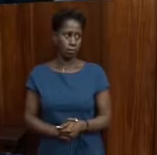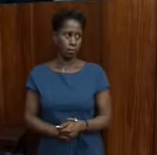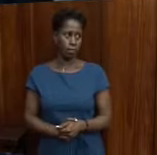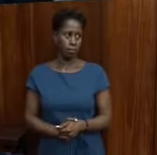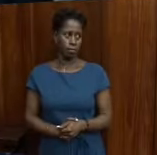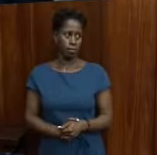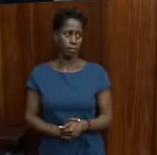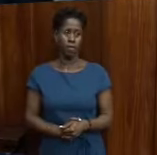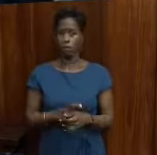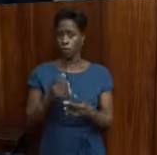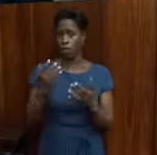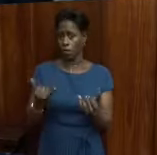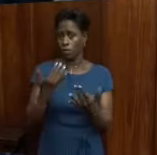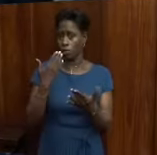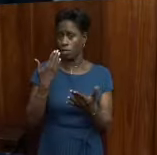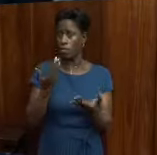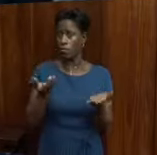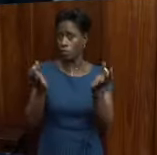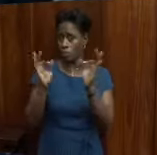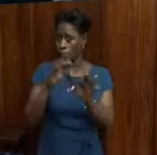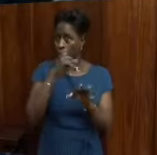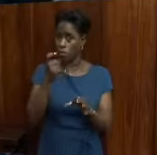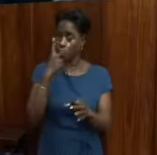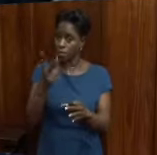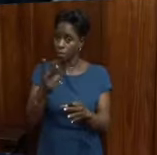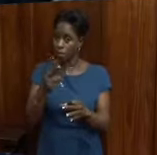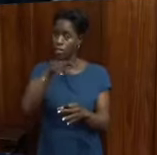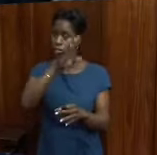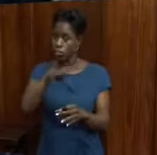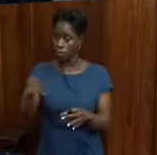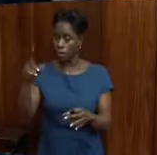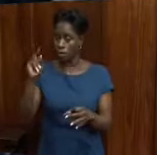tools and internet for teaching and learning become more important.